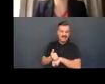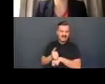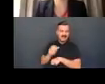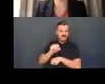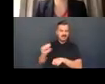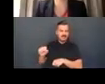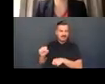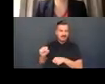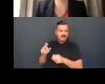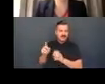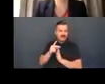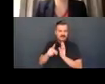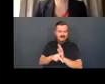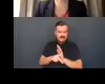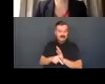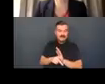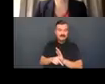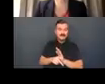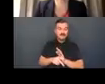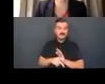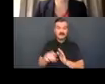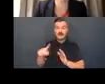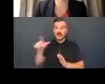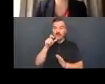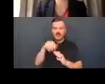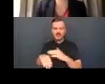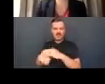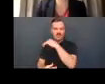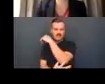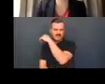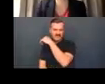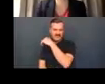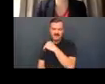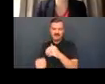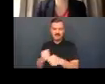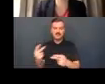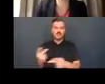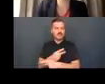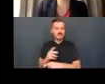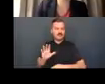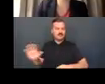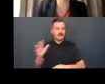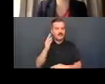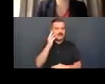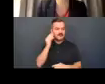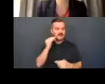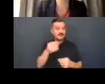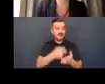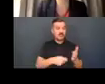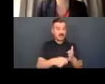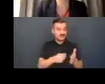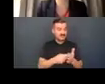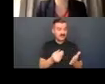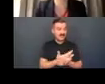The ripple effects of near or below poverty level benefits exacerbate the experience of inflationary prices and new